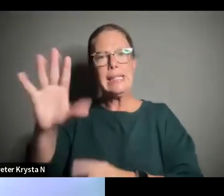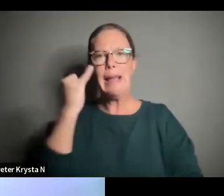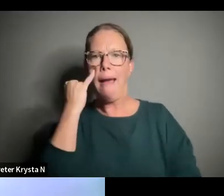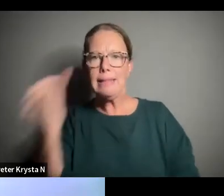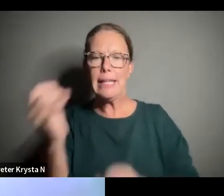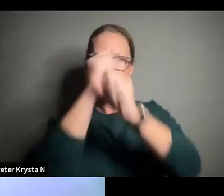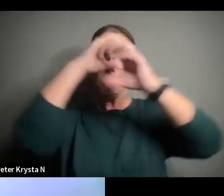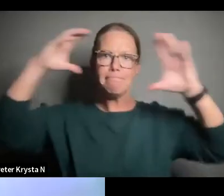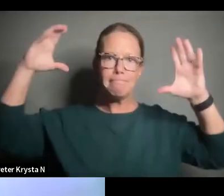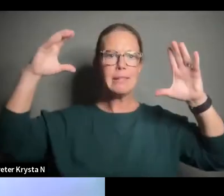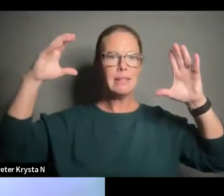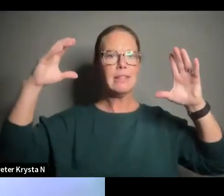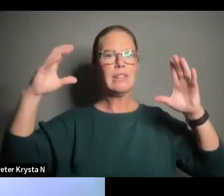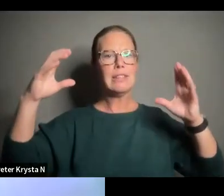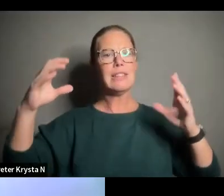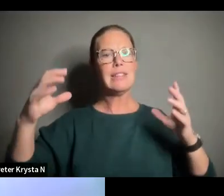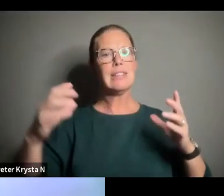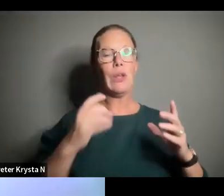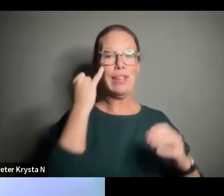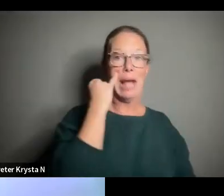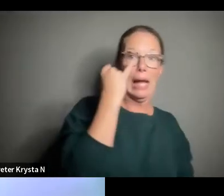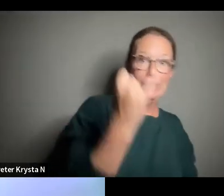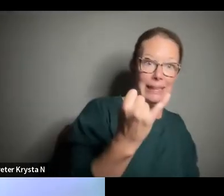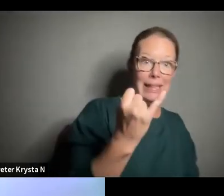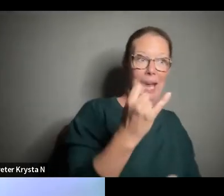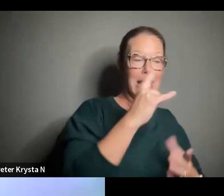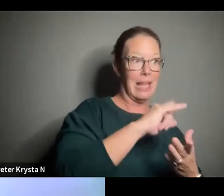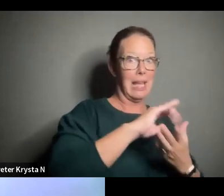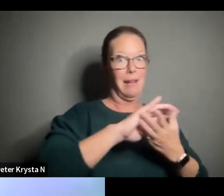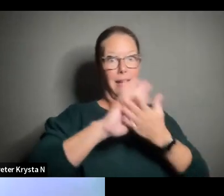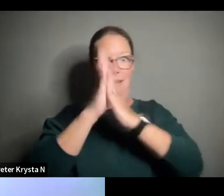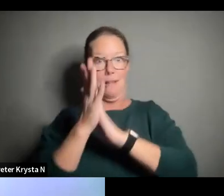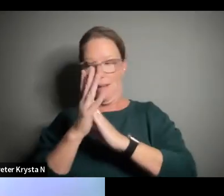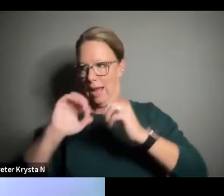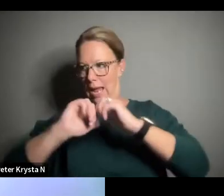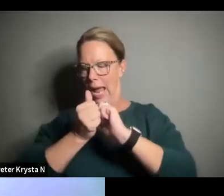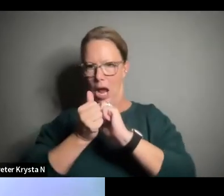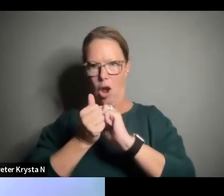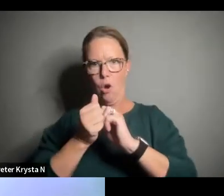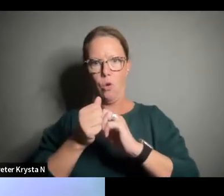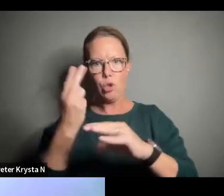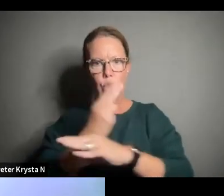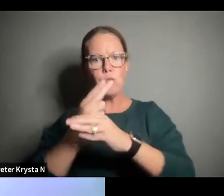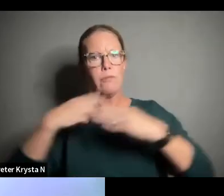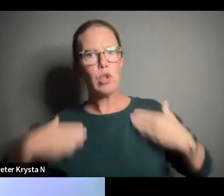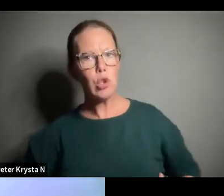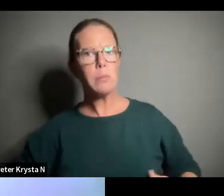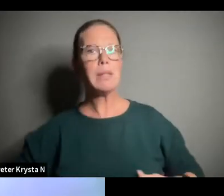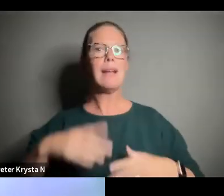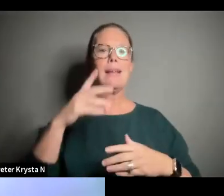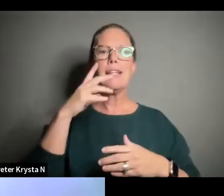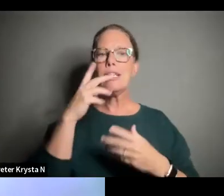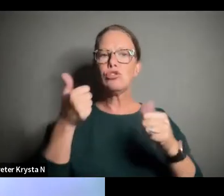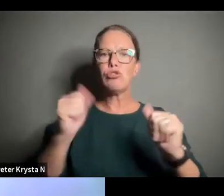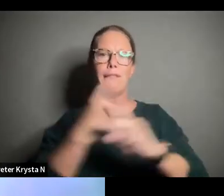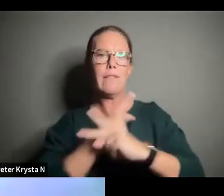of translation. So there's an idea, then translation to human is where I've been involved in identifying the ways that we can use this technology,